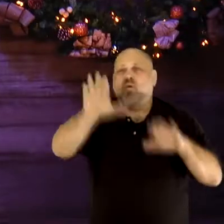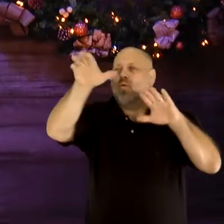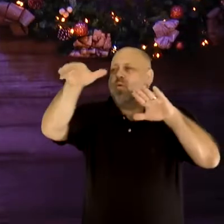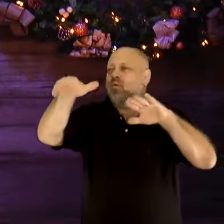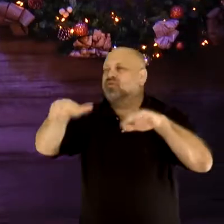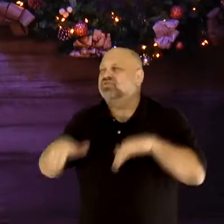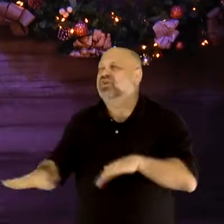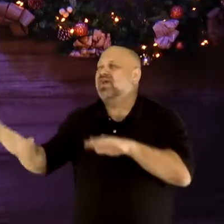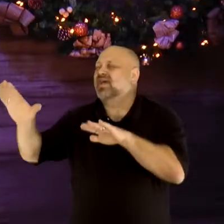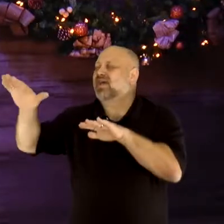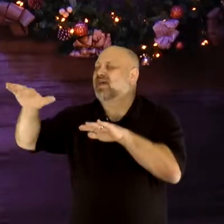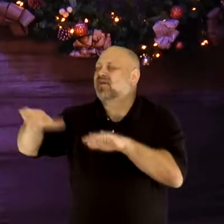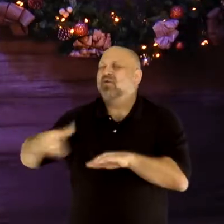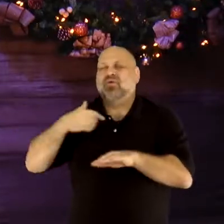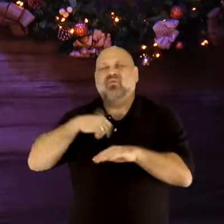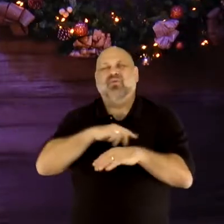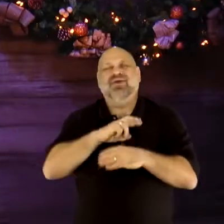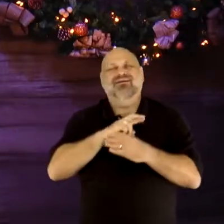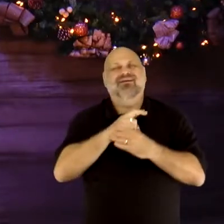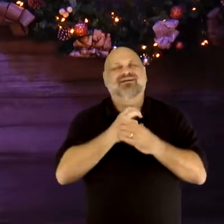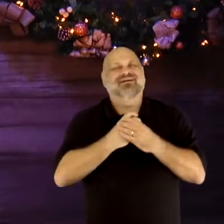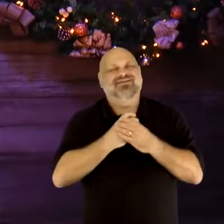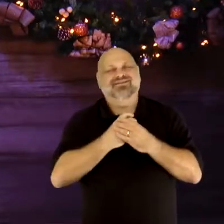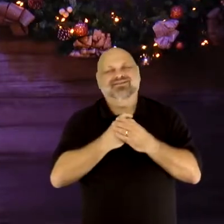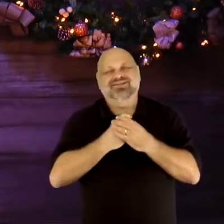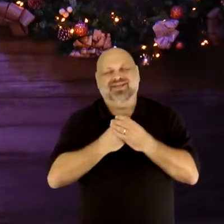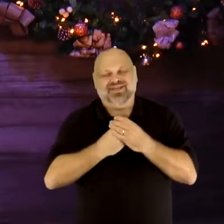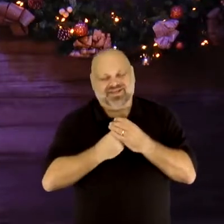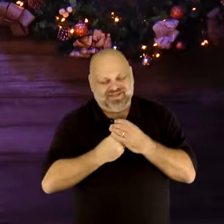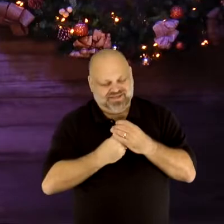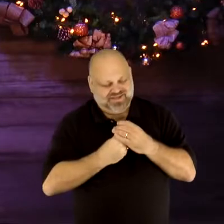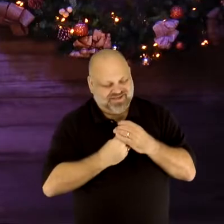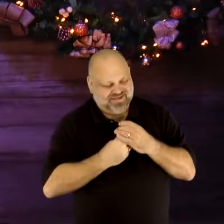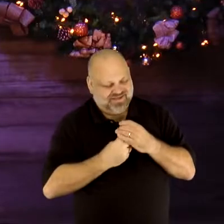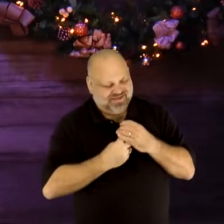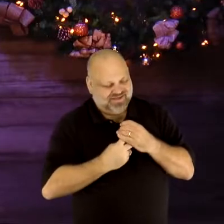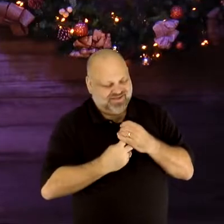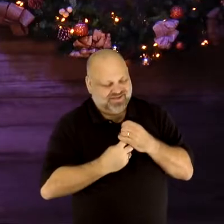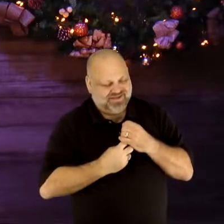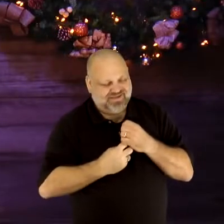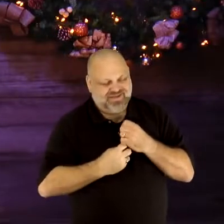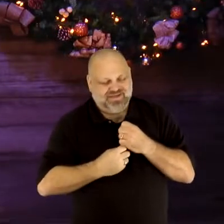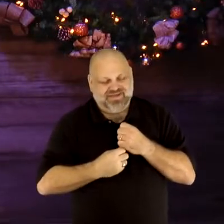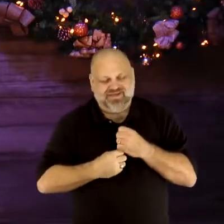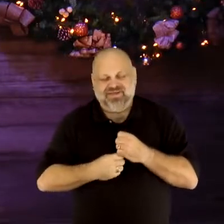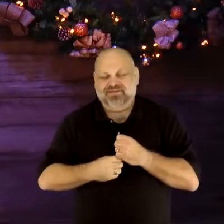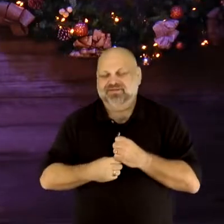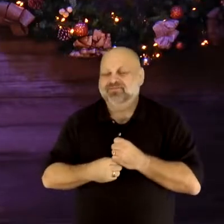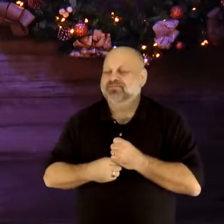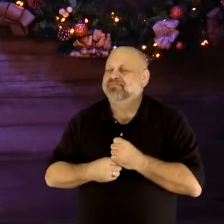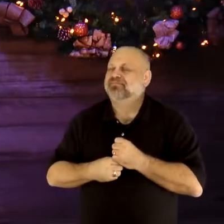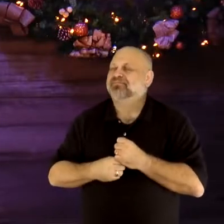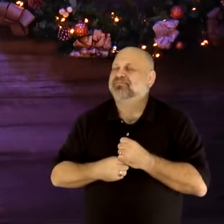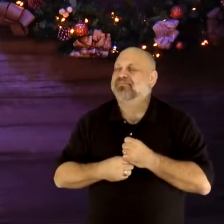is an ocean and we're all sinking,